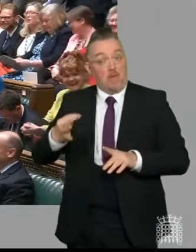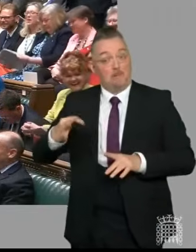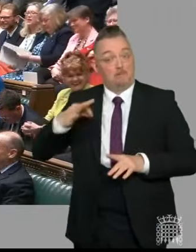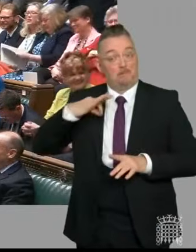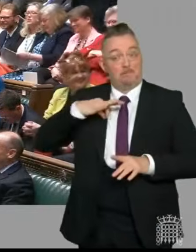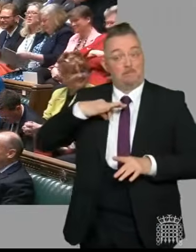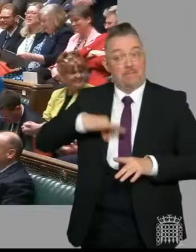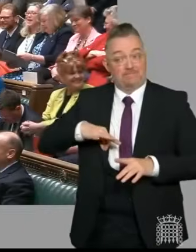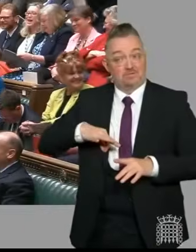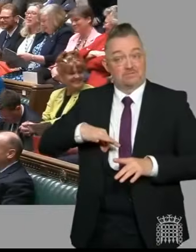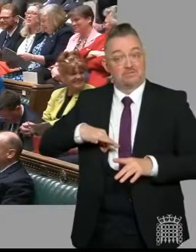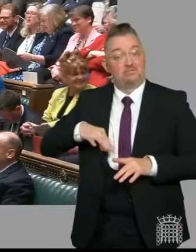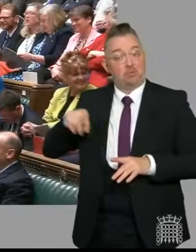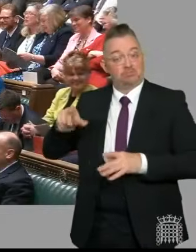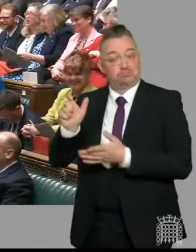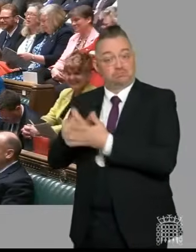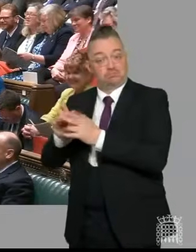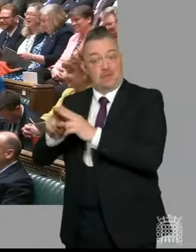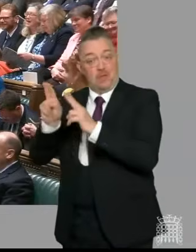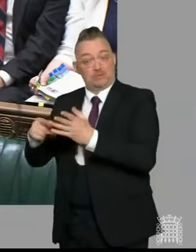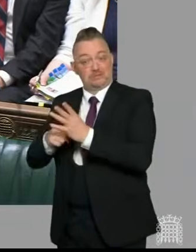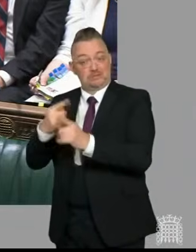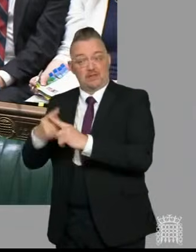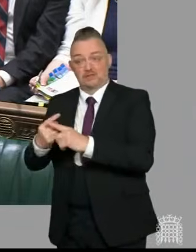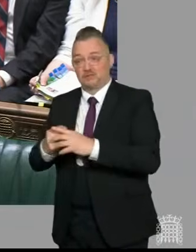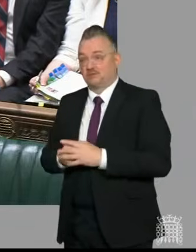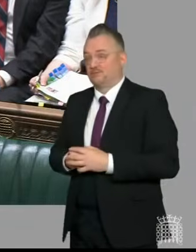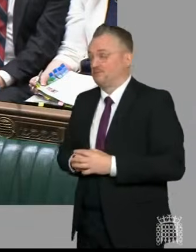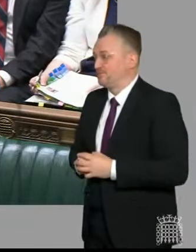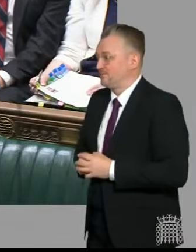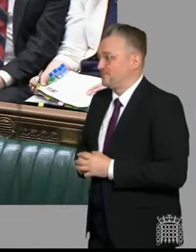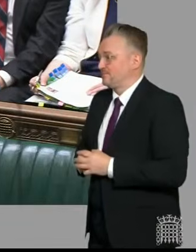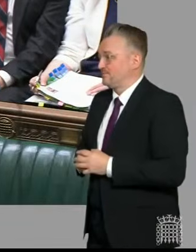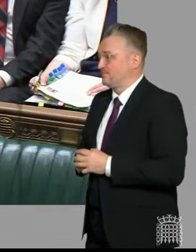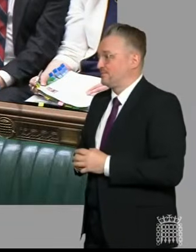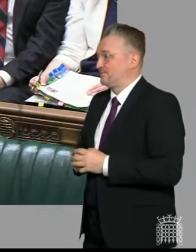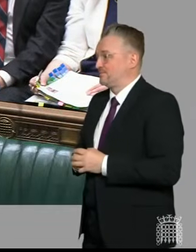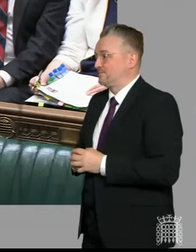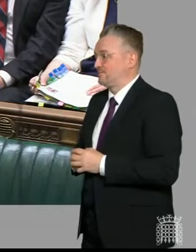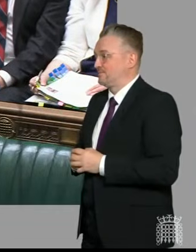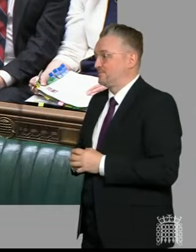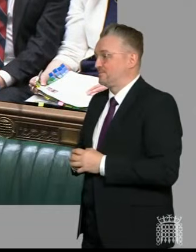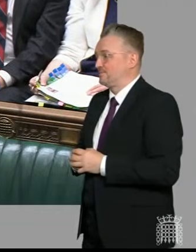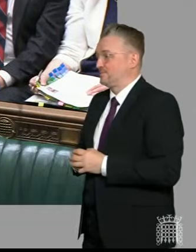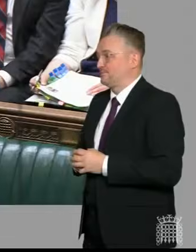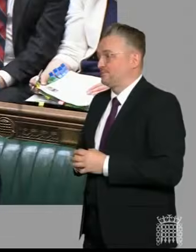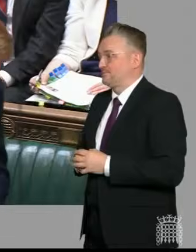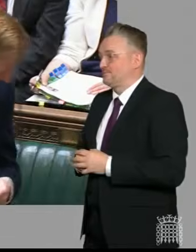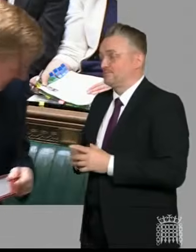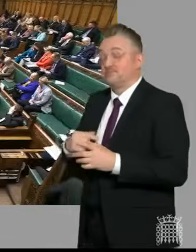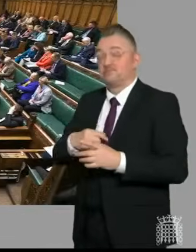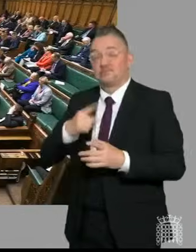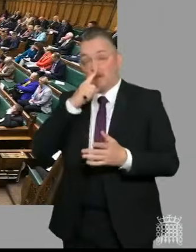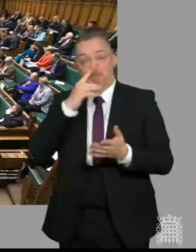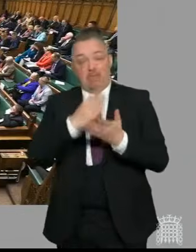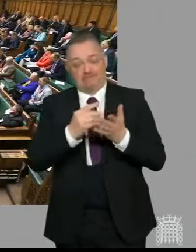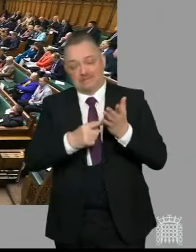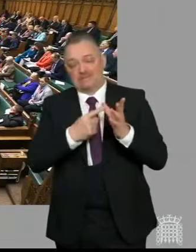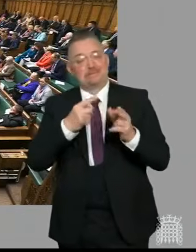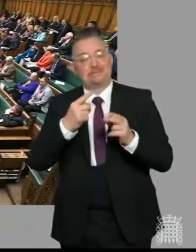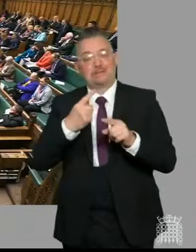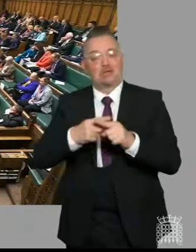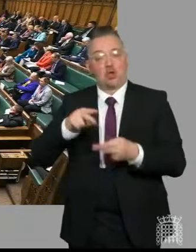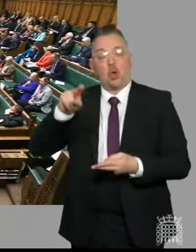Well, I've always believed in having lower taxes that everyone pays.